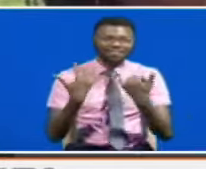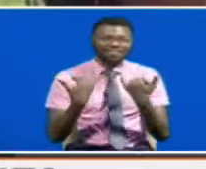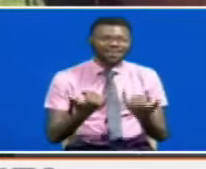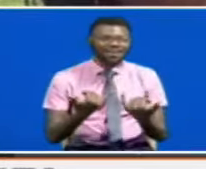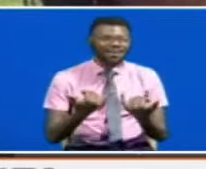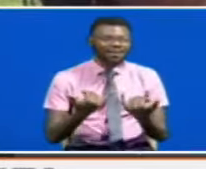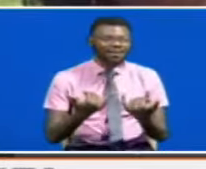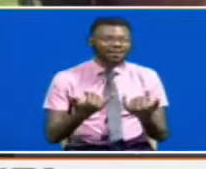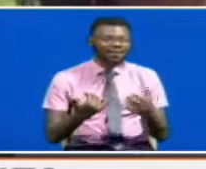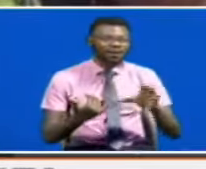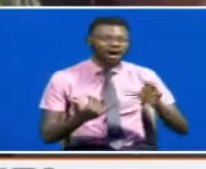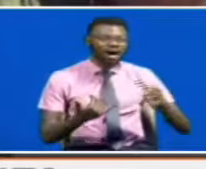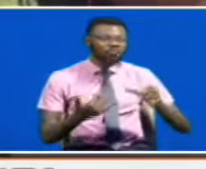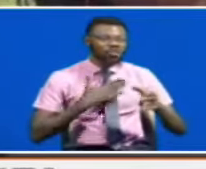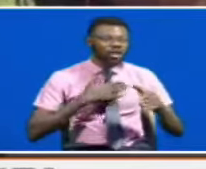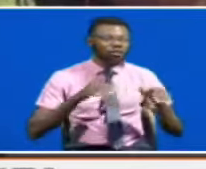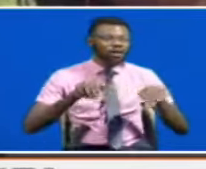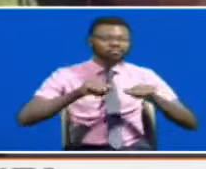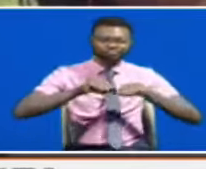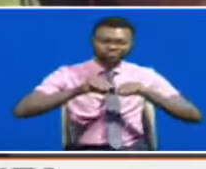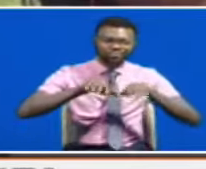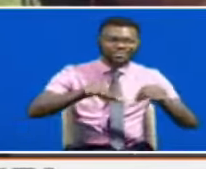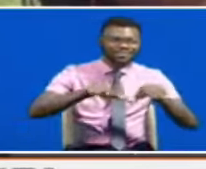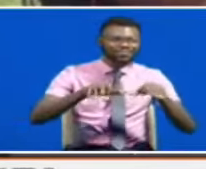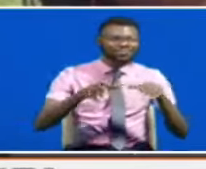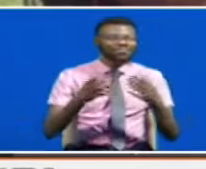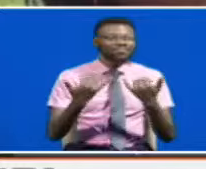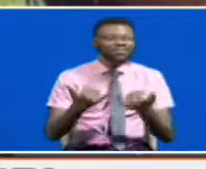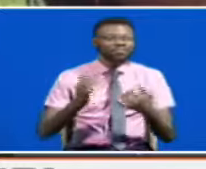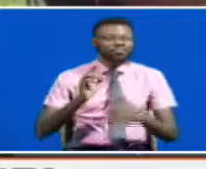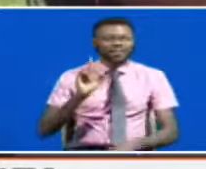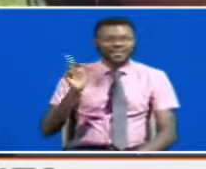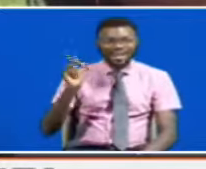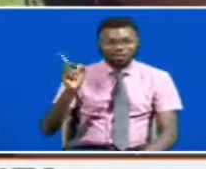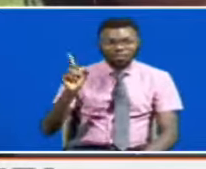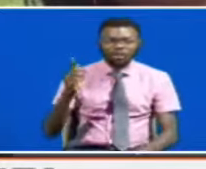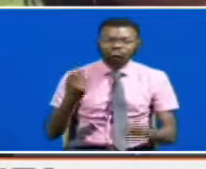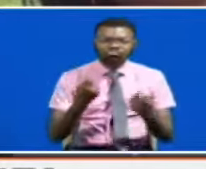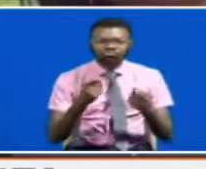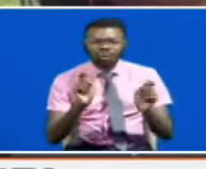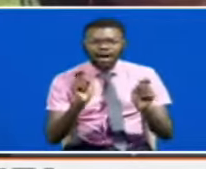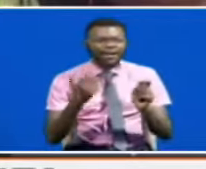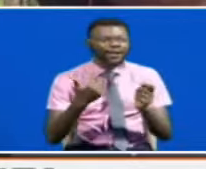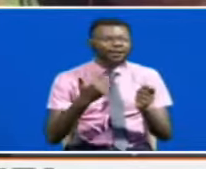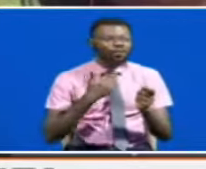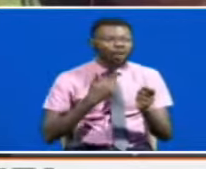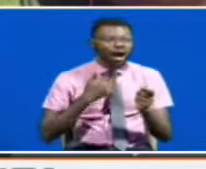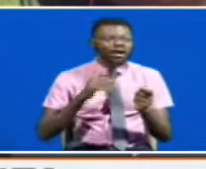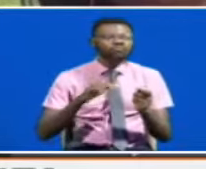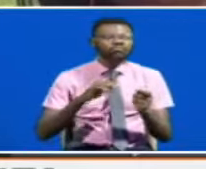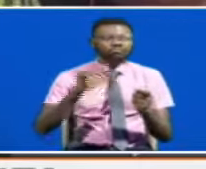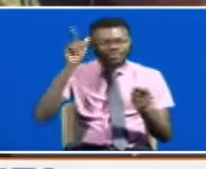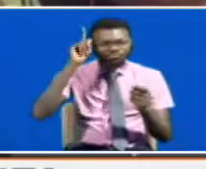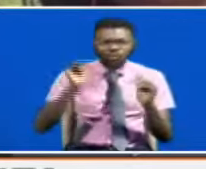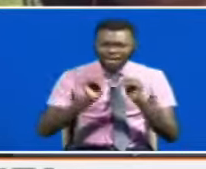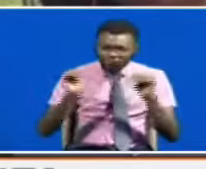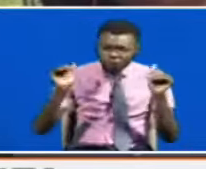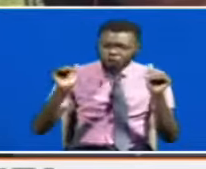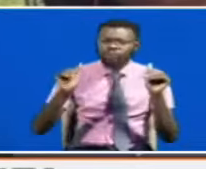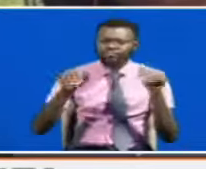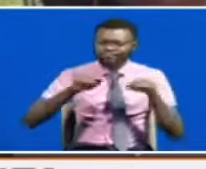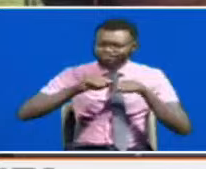katika county zetu. Mchezo wa handball sana unachezwa pale Nairobi, so tunajaribu kuileta mashinani. So vijana